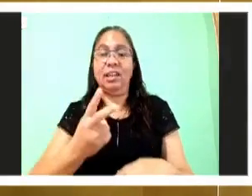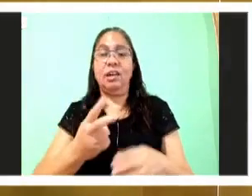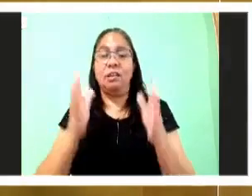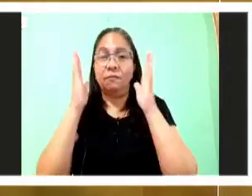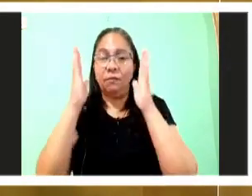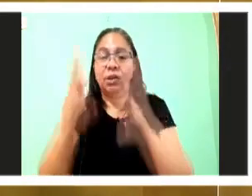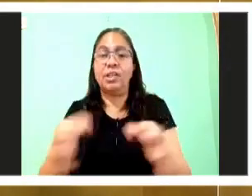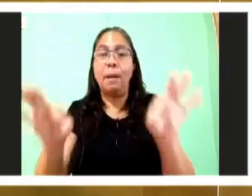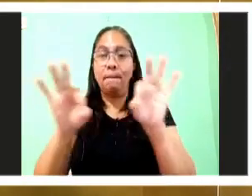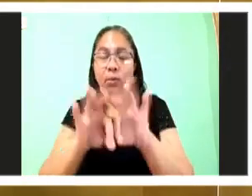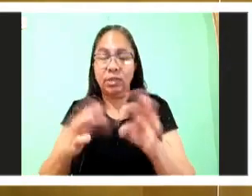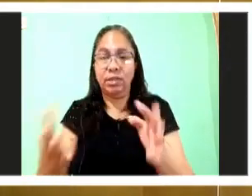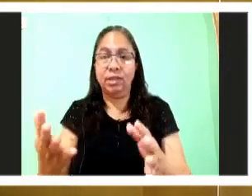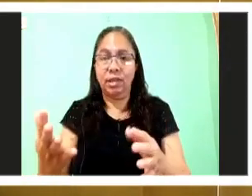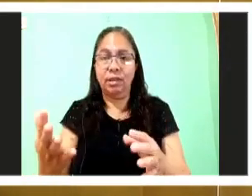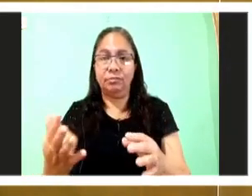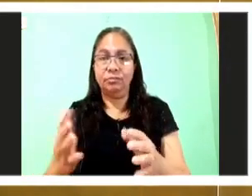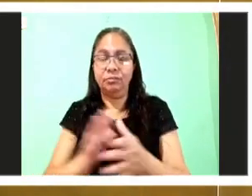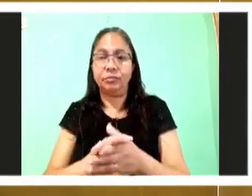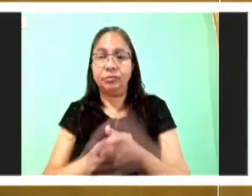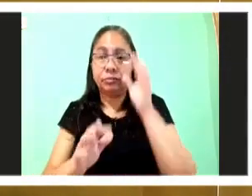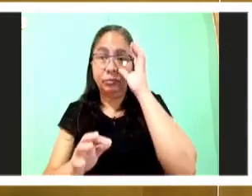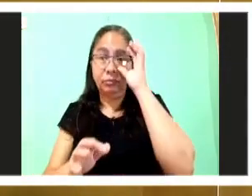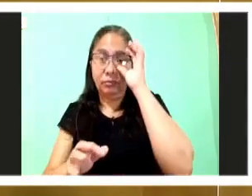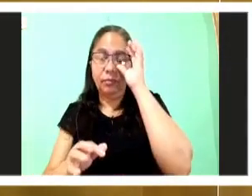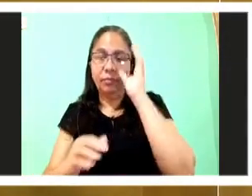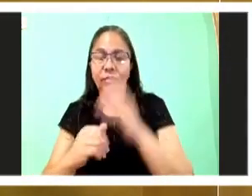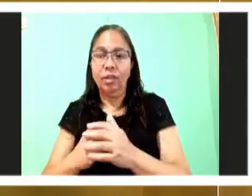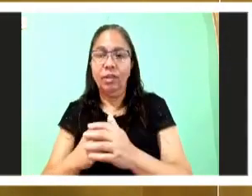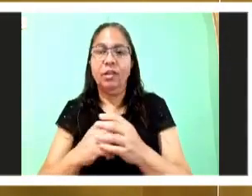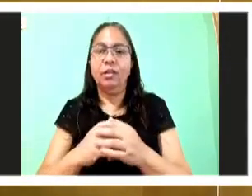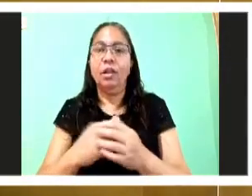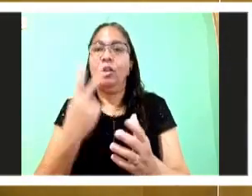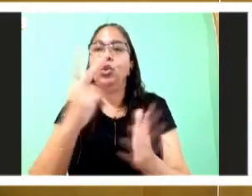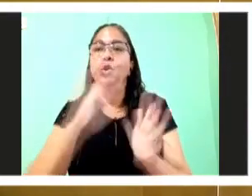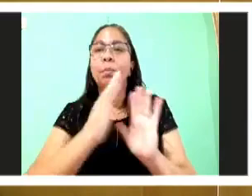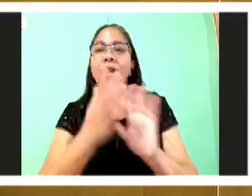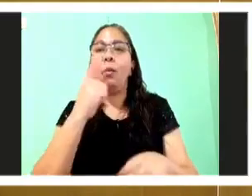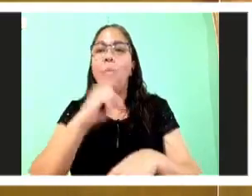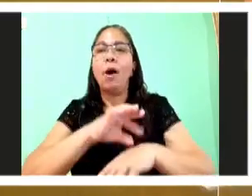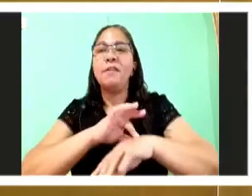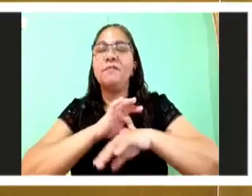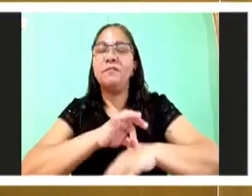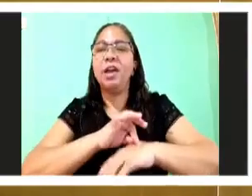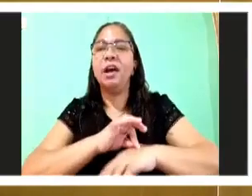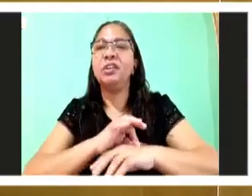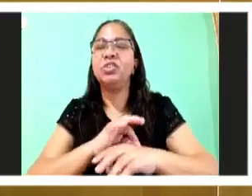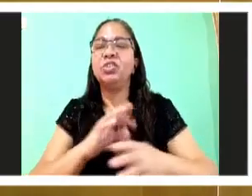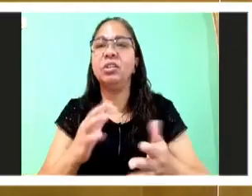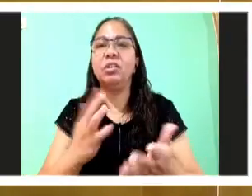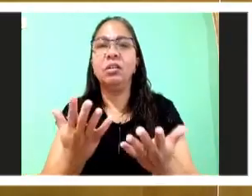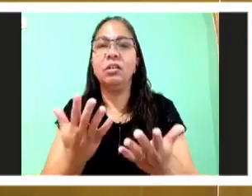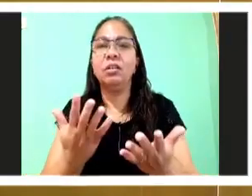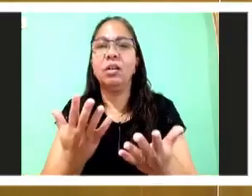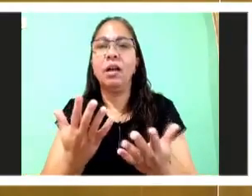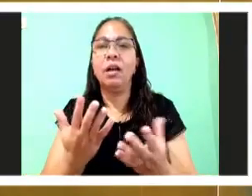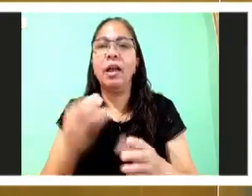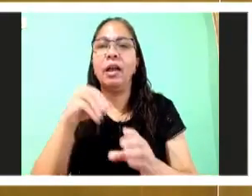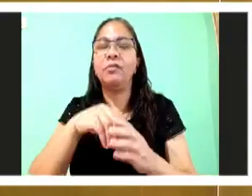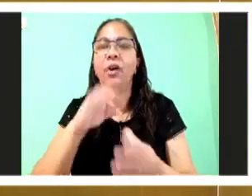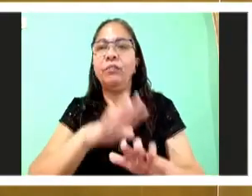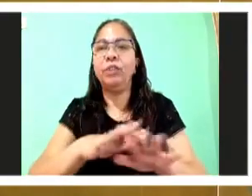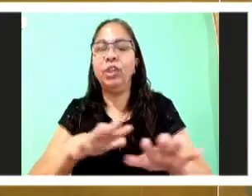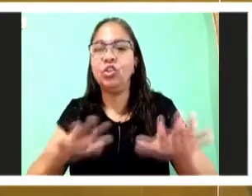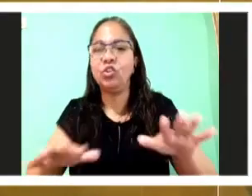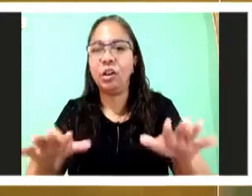cleave. The becoming one flesh is that involves the children. The one